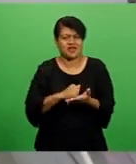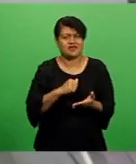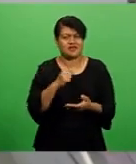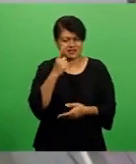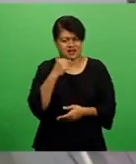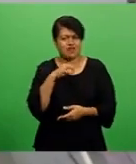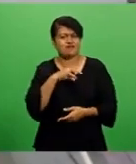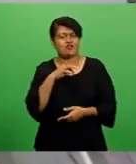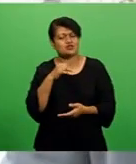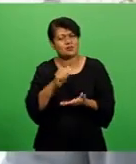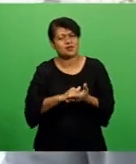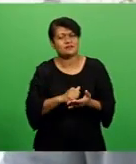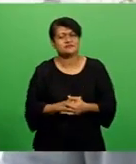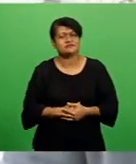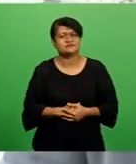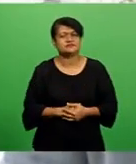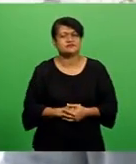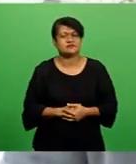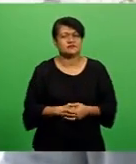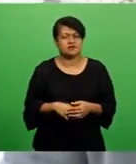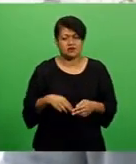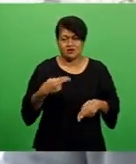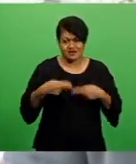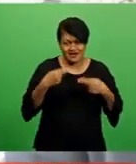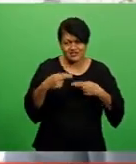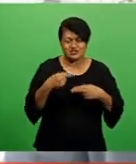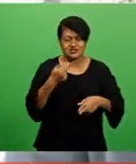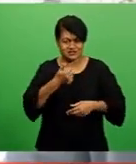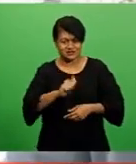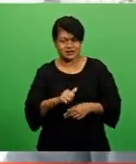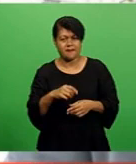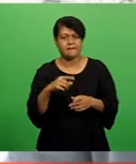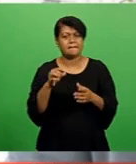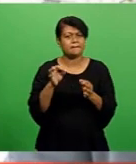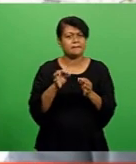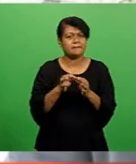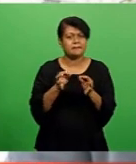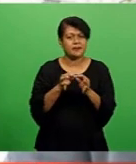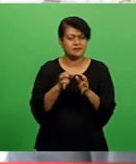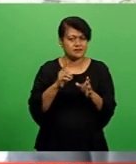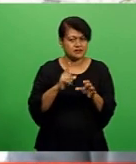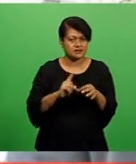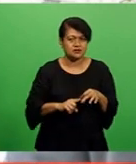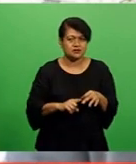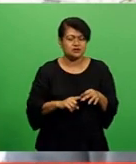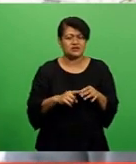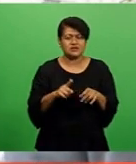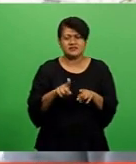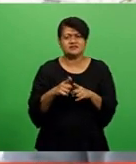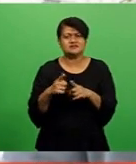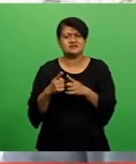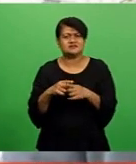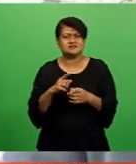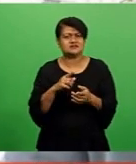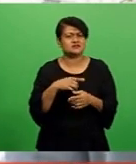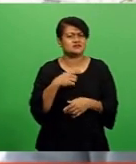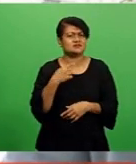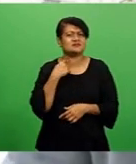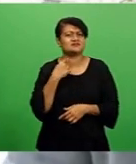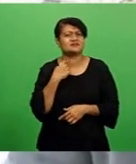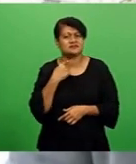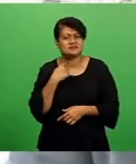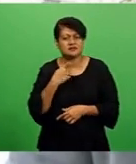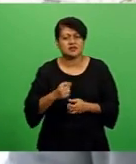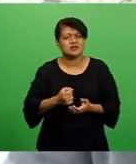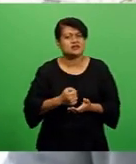are utilizing this. Barbecue lamb chops, lamb shank and luncheons are popular with customers. Supply to